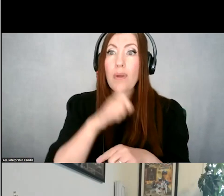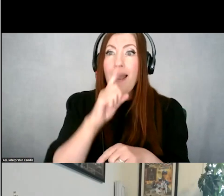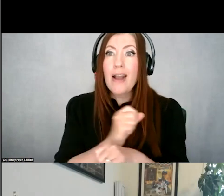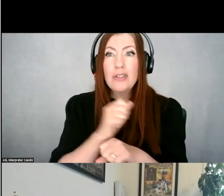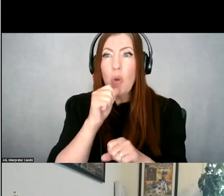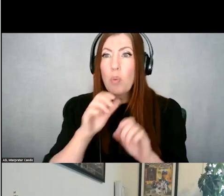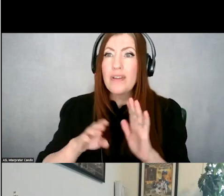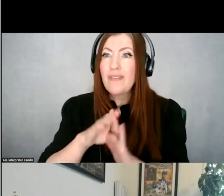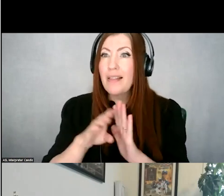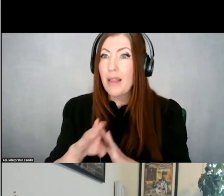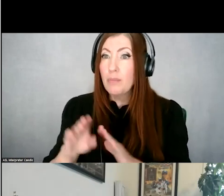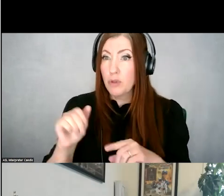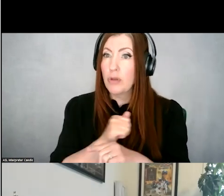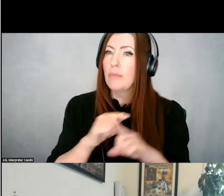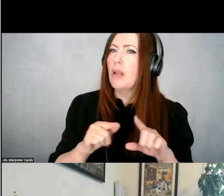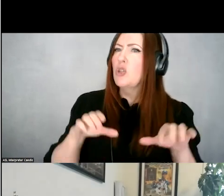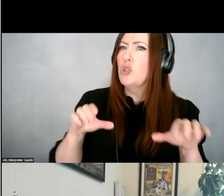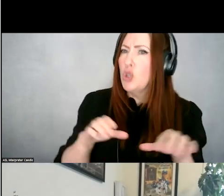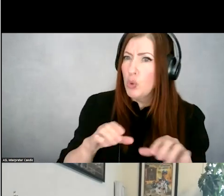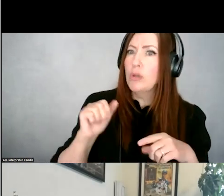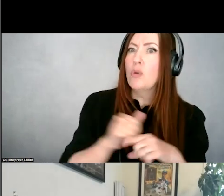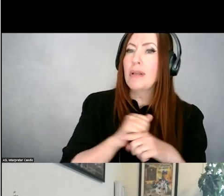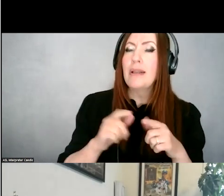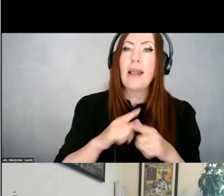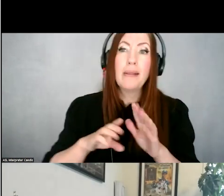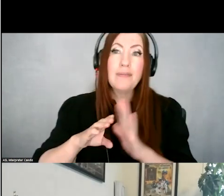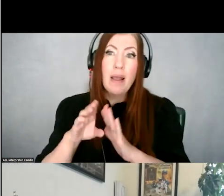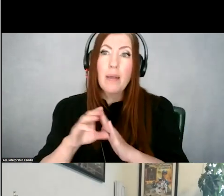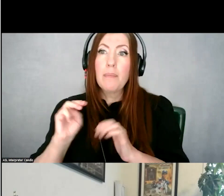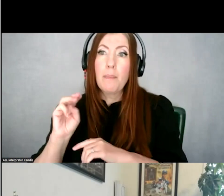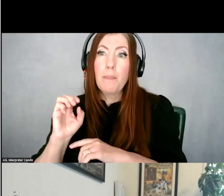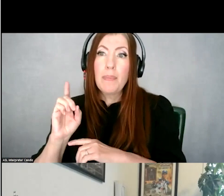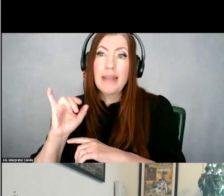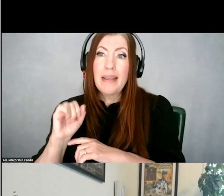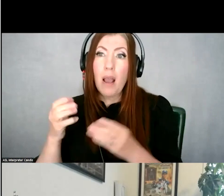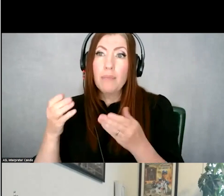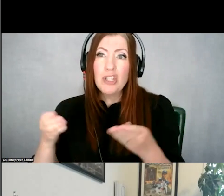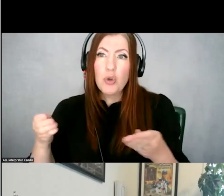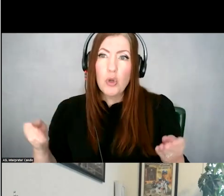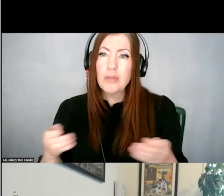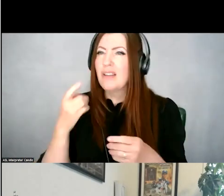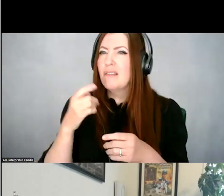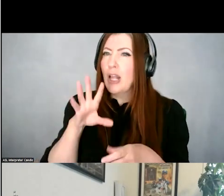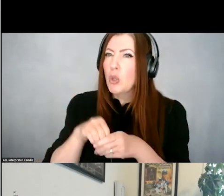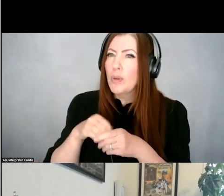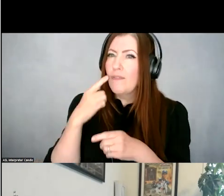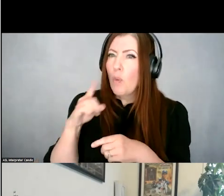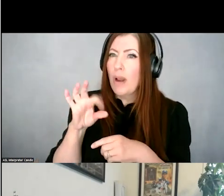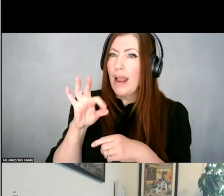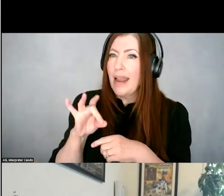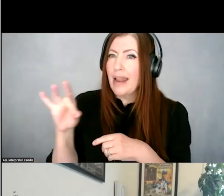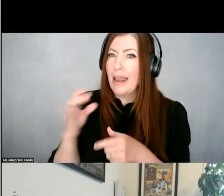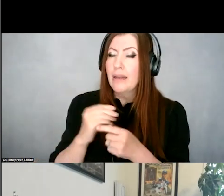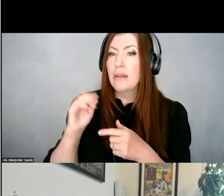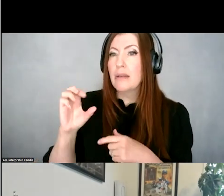develop the trainings, we do the trainings, and we help develop media materials, including those for 988 and the crisis text